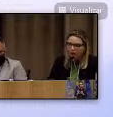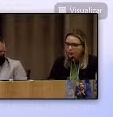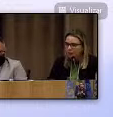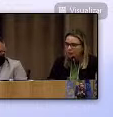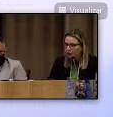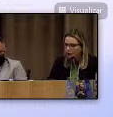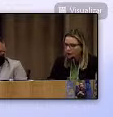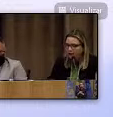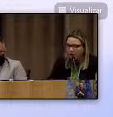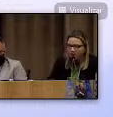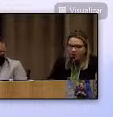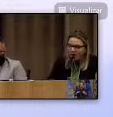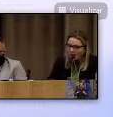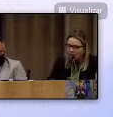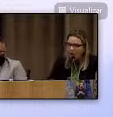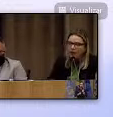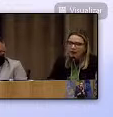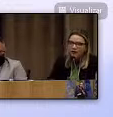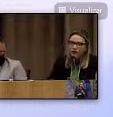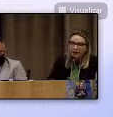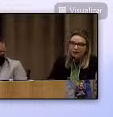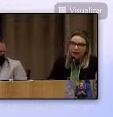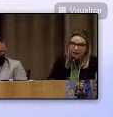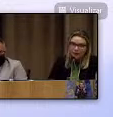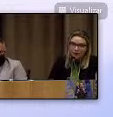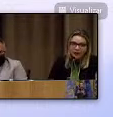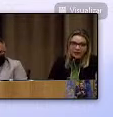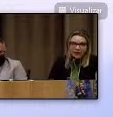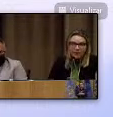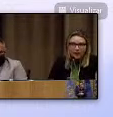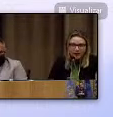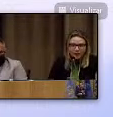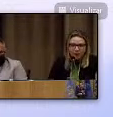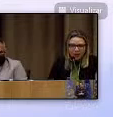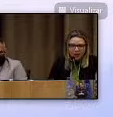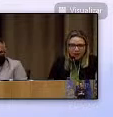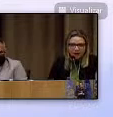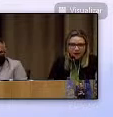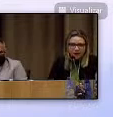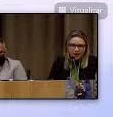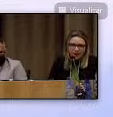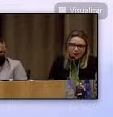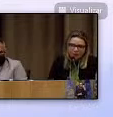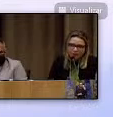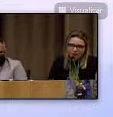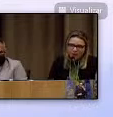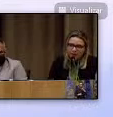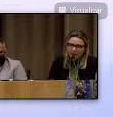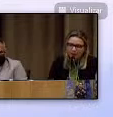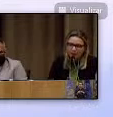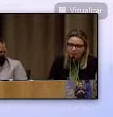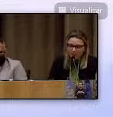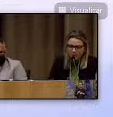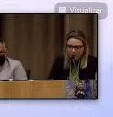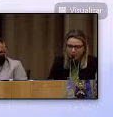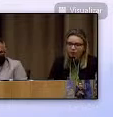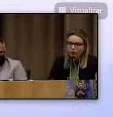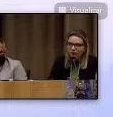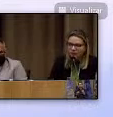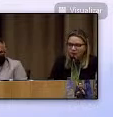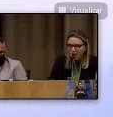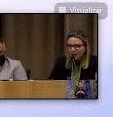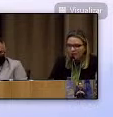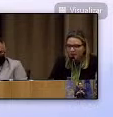they were not trained well in the protocol, like many of us talked about IT as well. And so we tried not